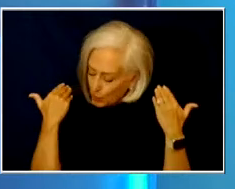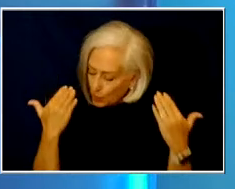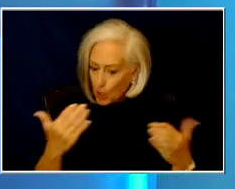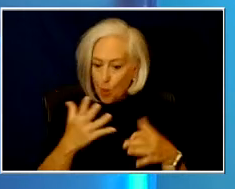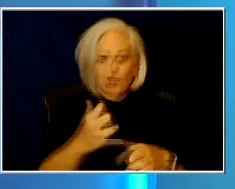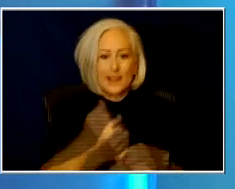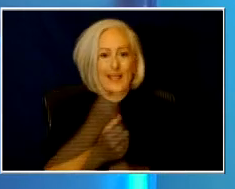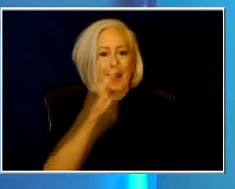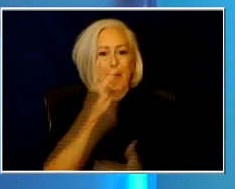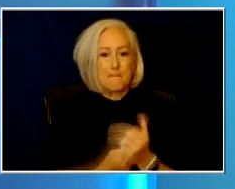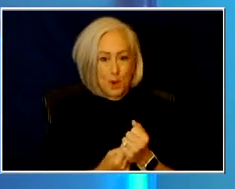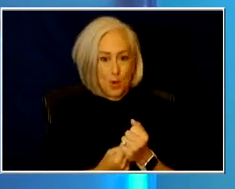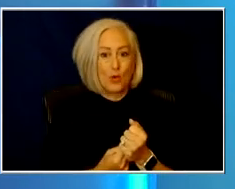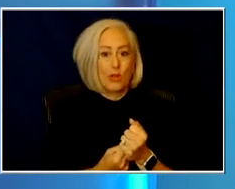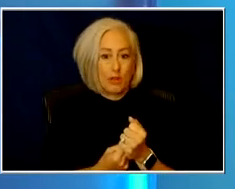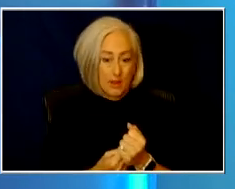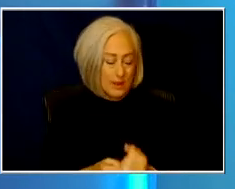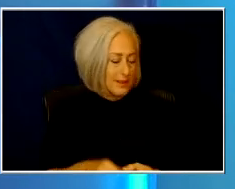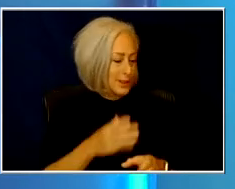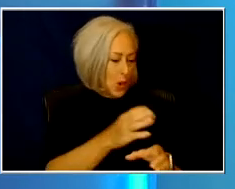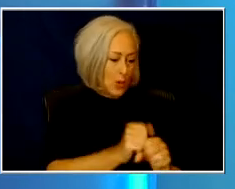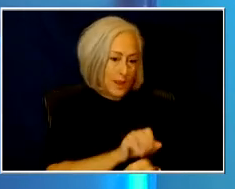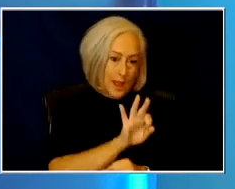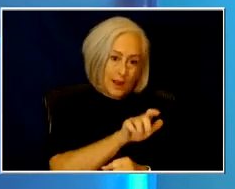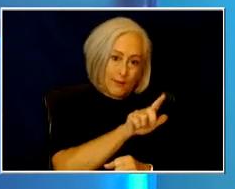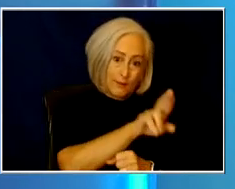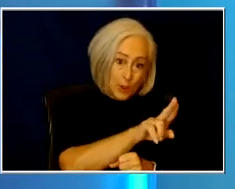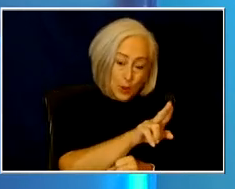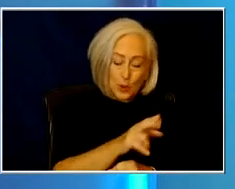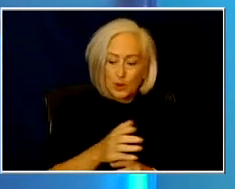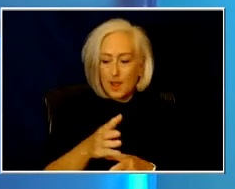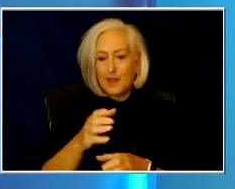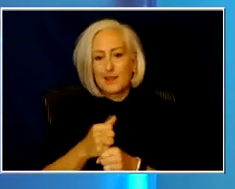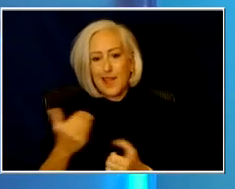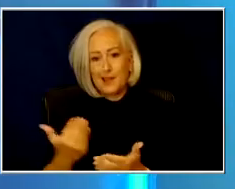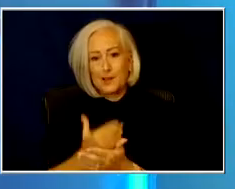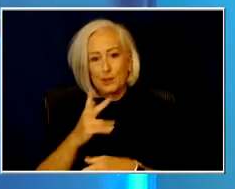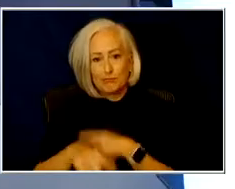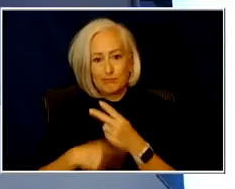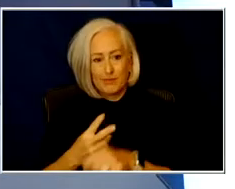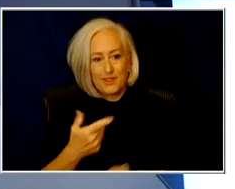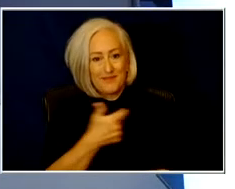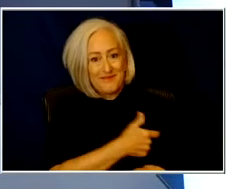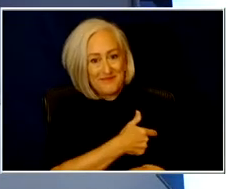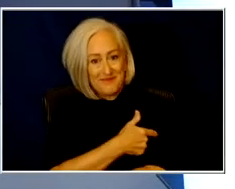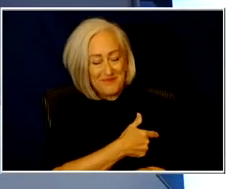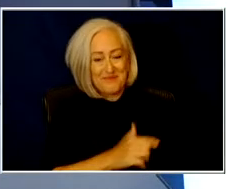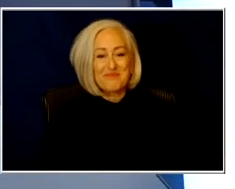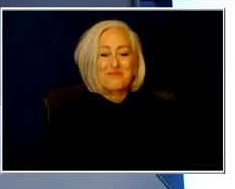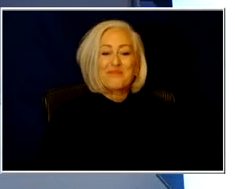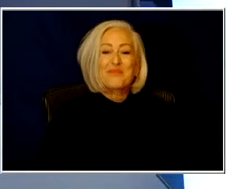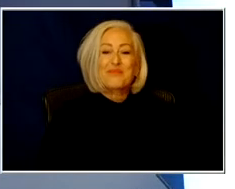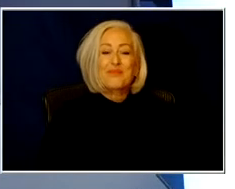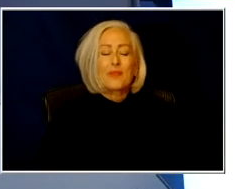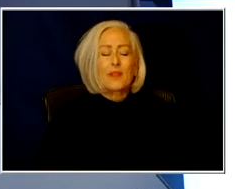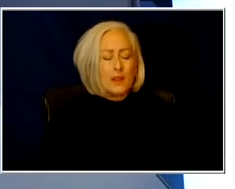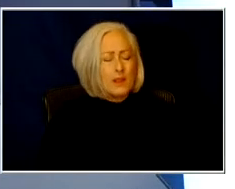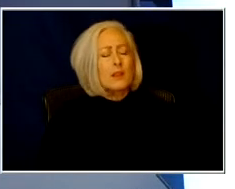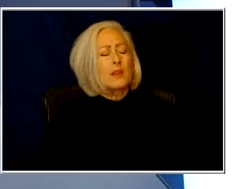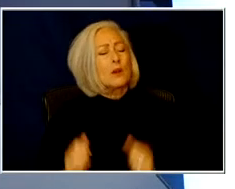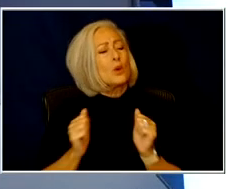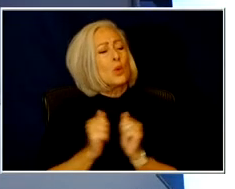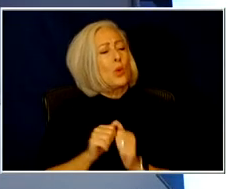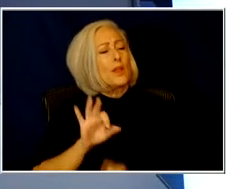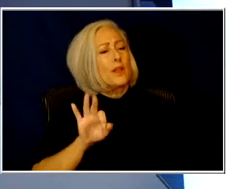vaccine if you want to get the other one at the same time it's just a little bit easier so so that being said too along with influenza vaccine we know the